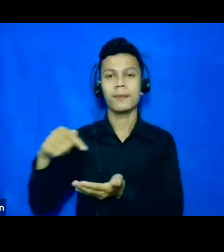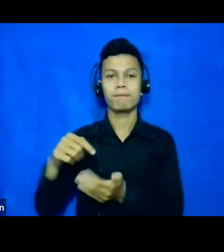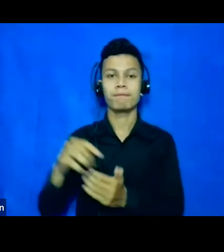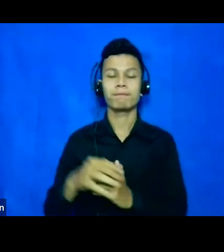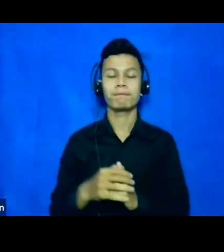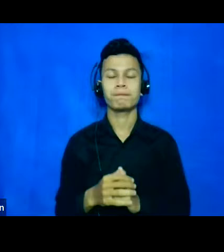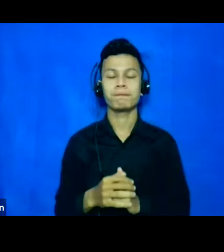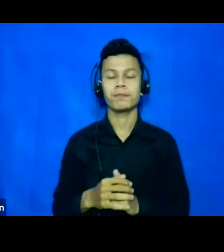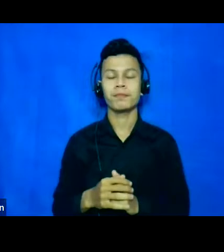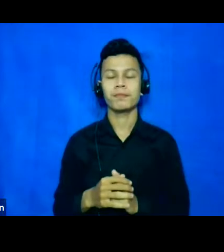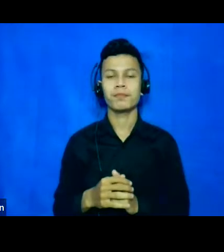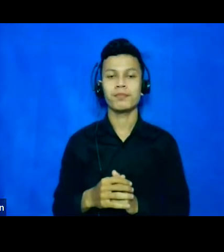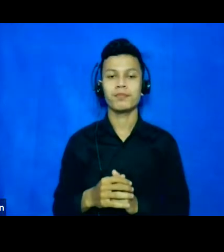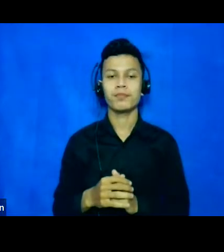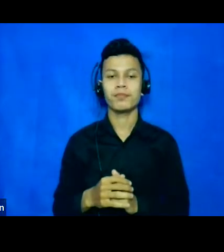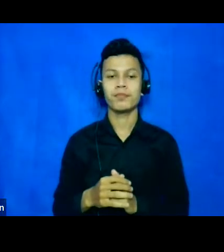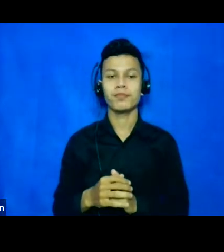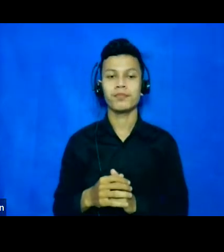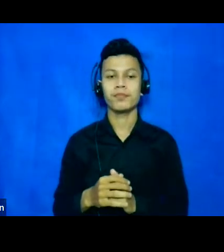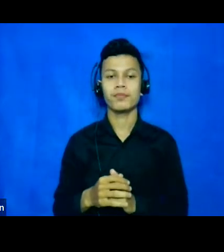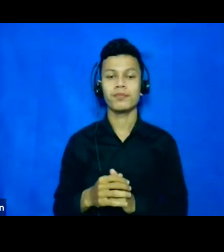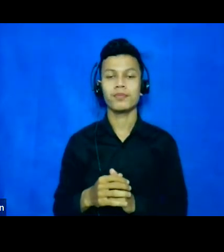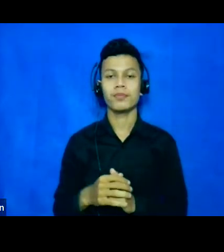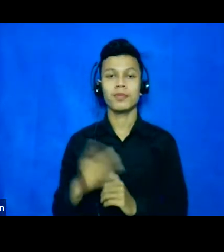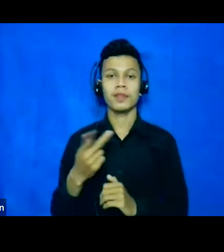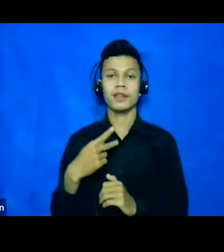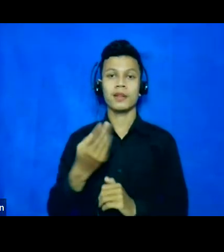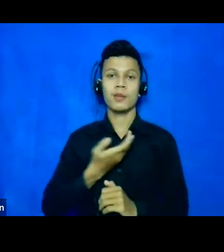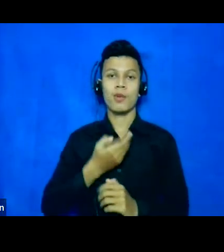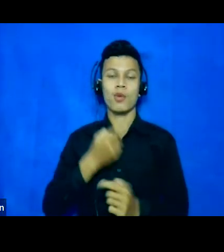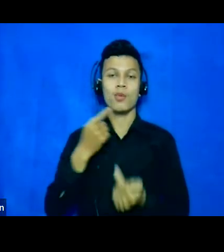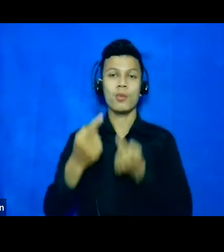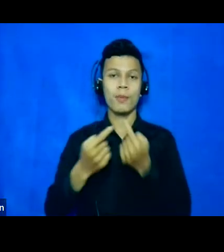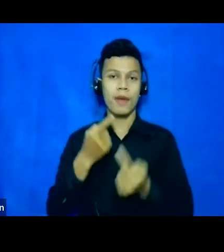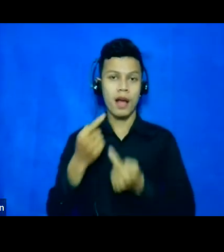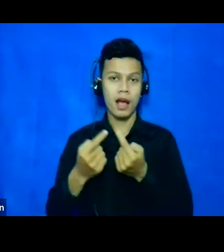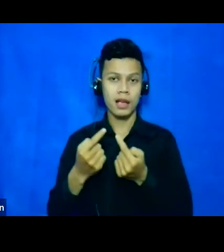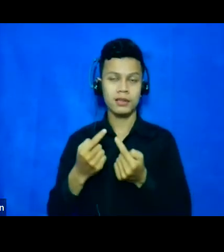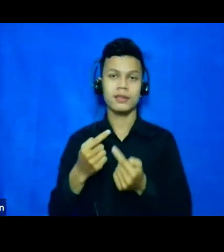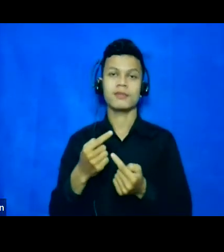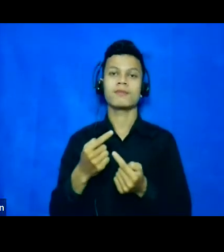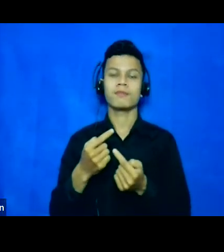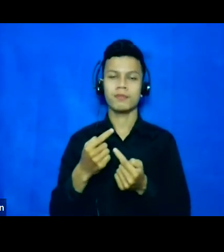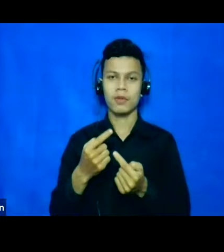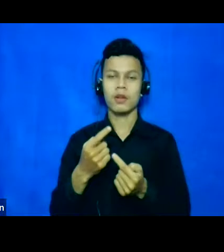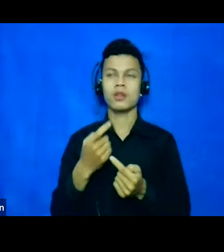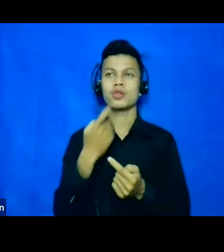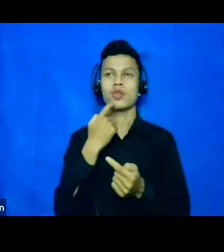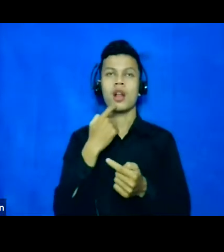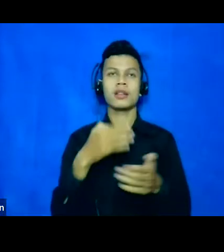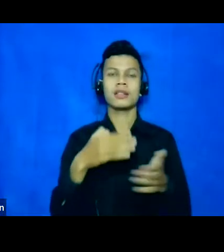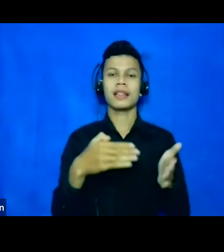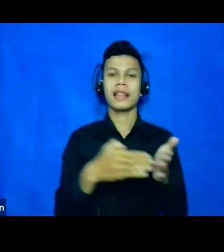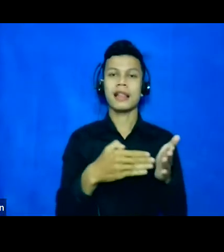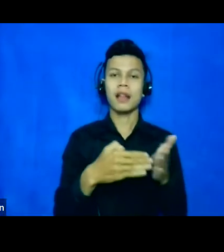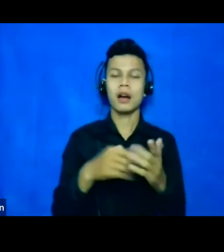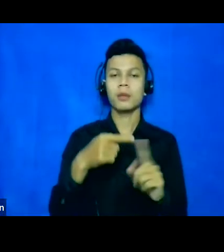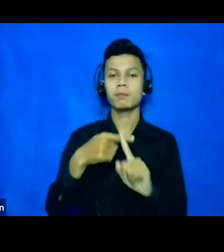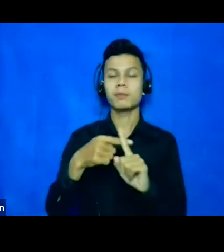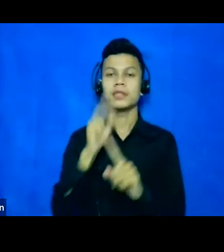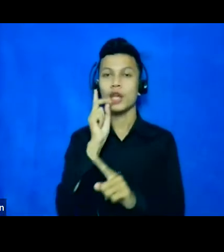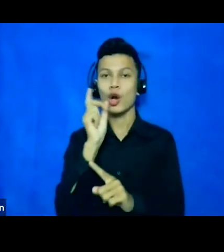dig deeper and discuss more about the status quo, challenges, and recommendations moving forward